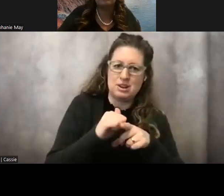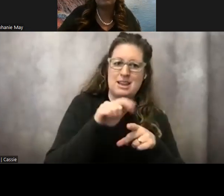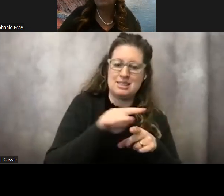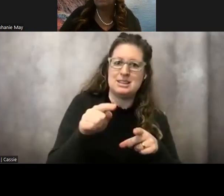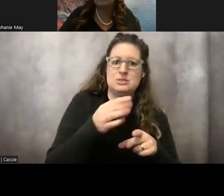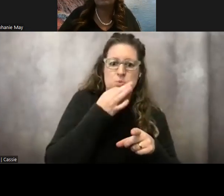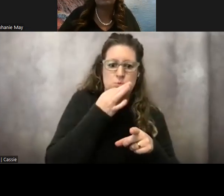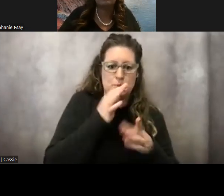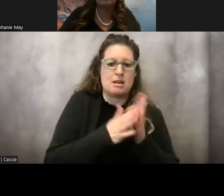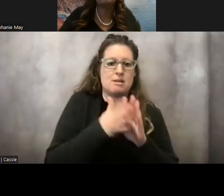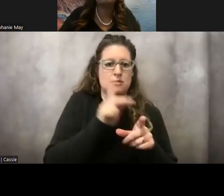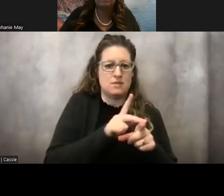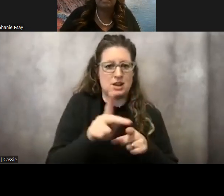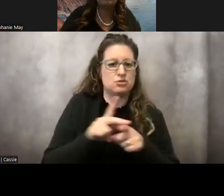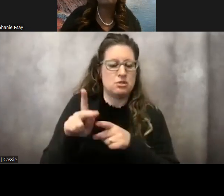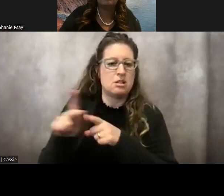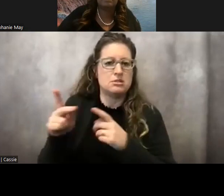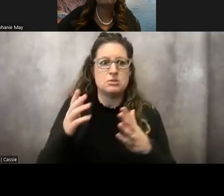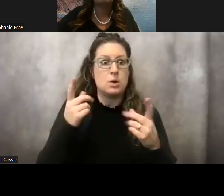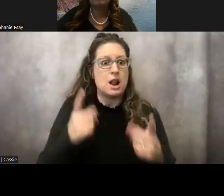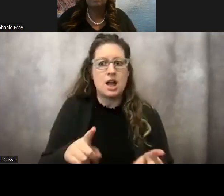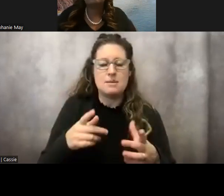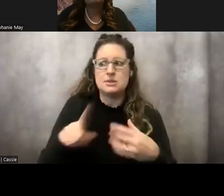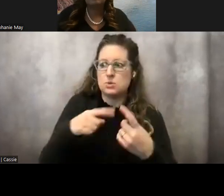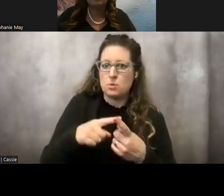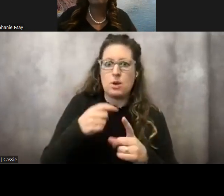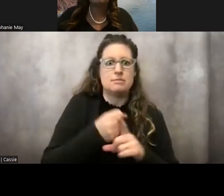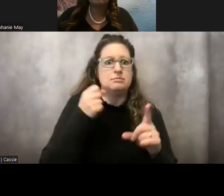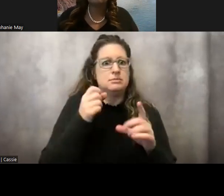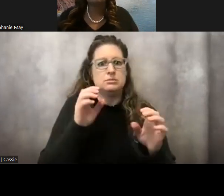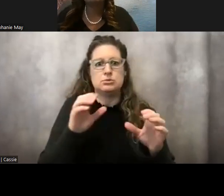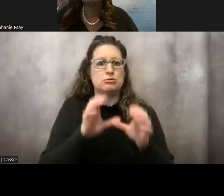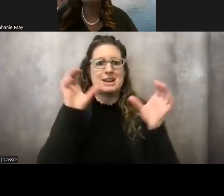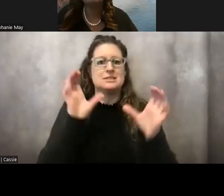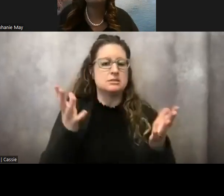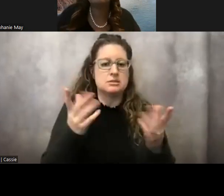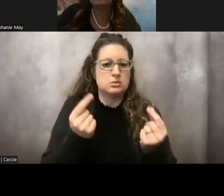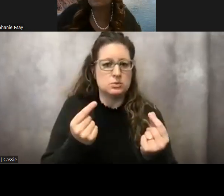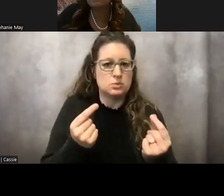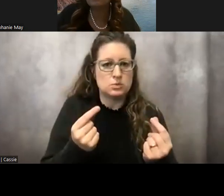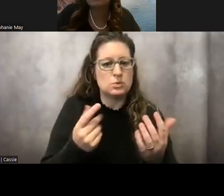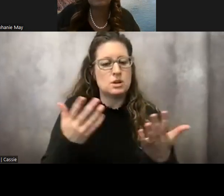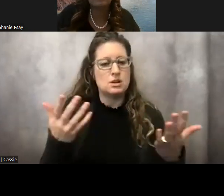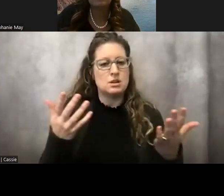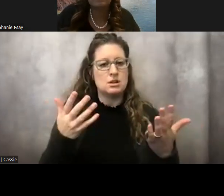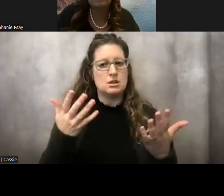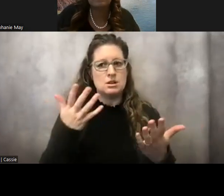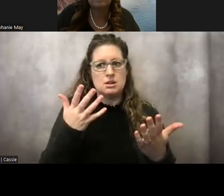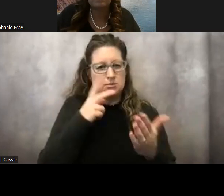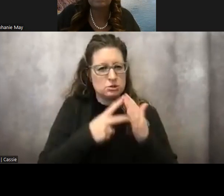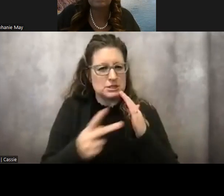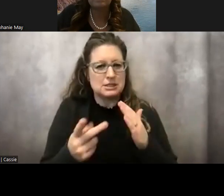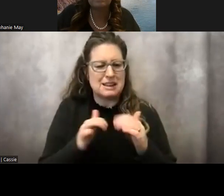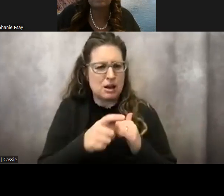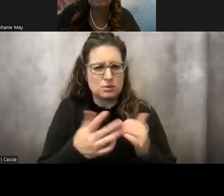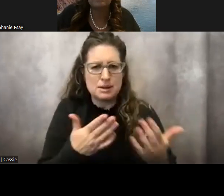our healthcare system when something like that occurs. And, you know, what are some ways, what are some things that you might feel, and what might, you know,